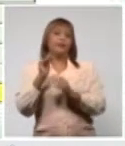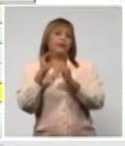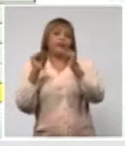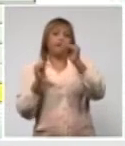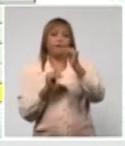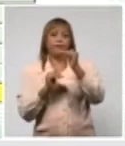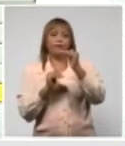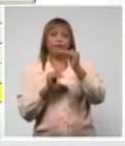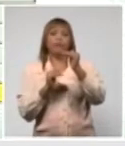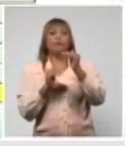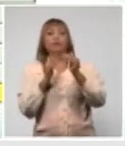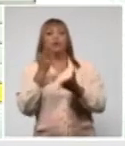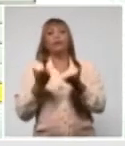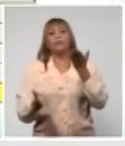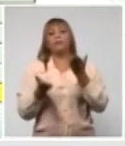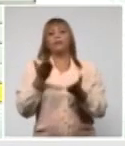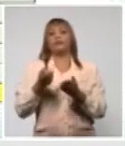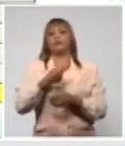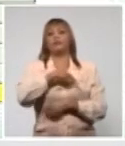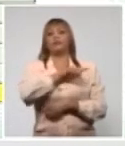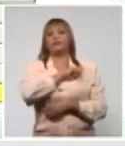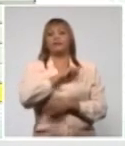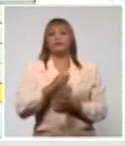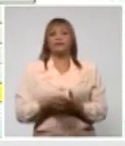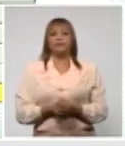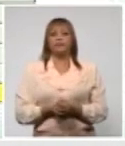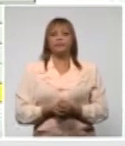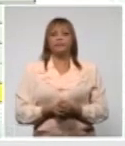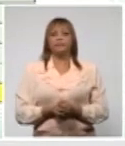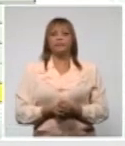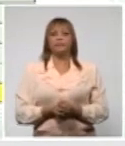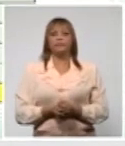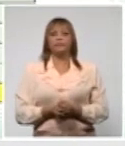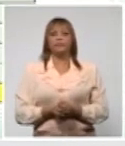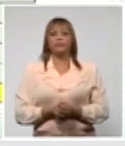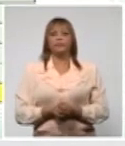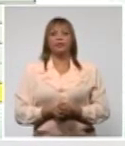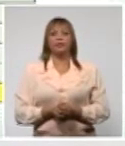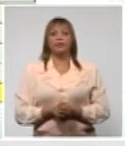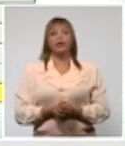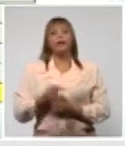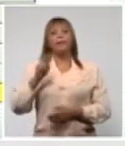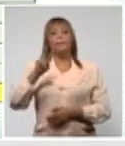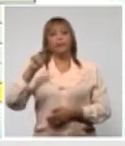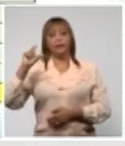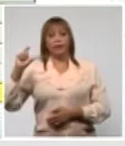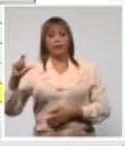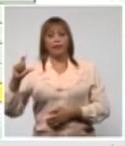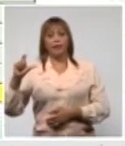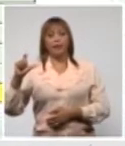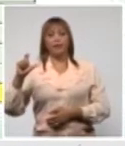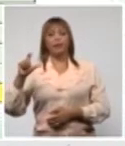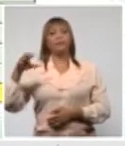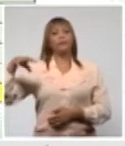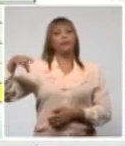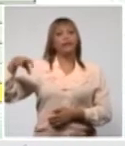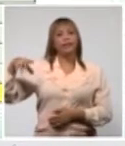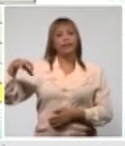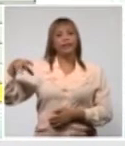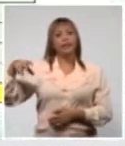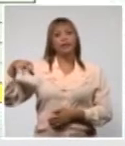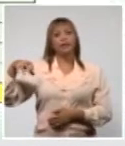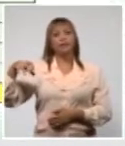Municipality remain free of COVID-19 cases over the last 15 days, and in some territories even 1 or 2